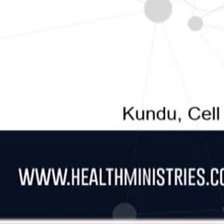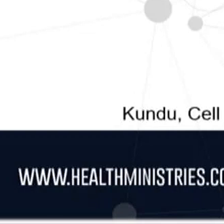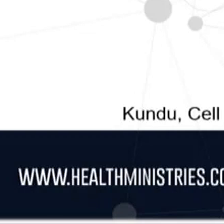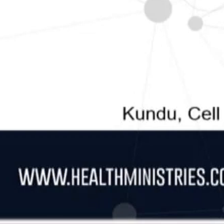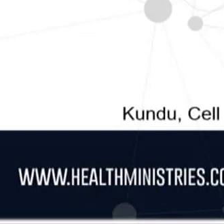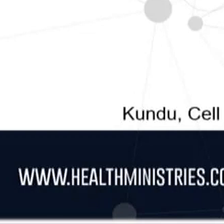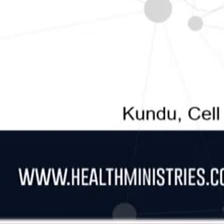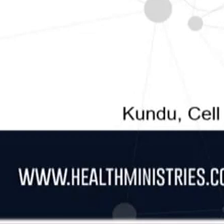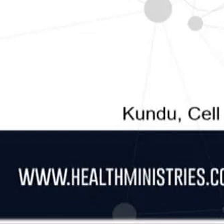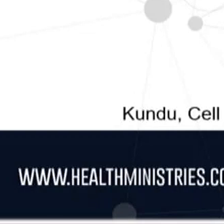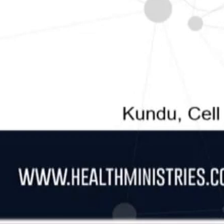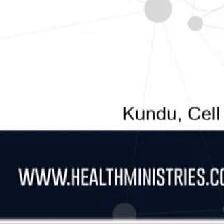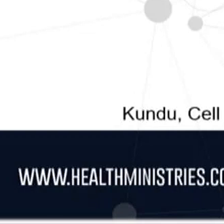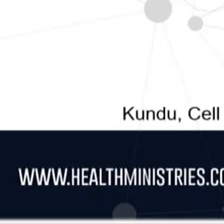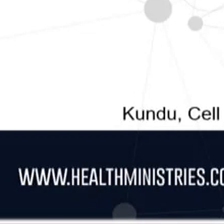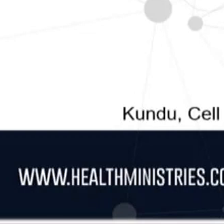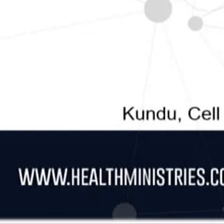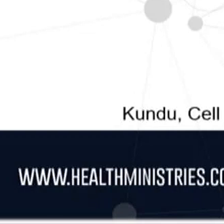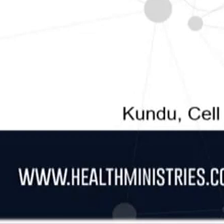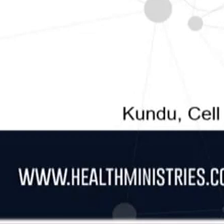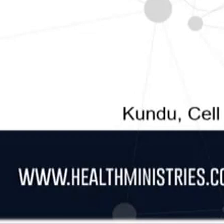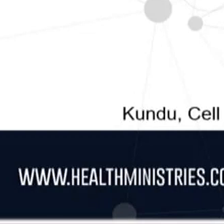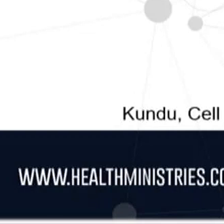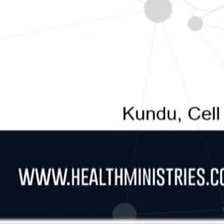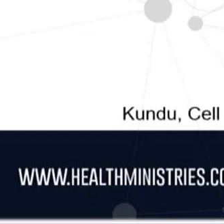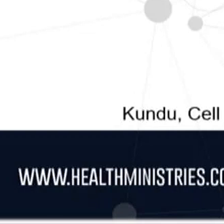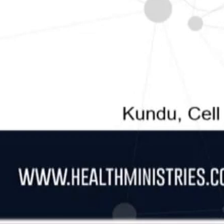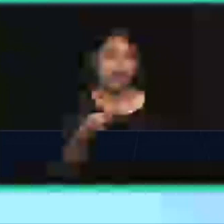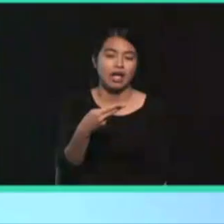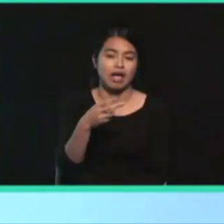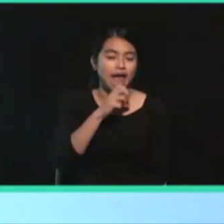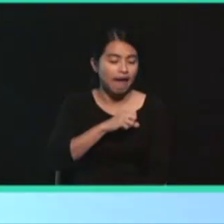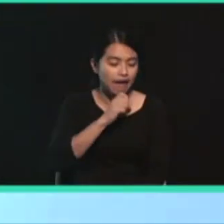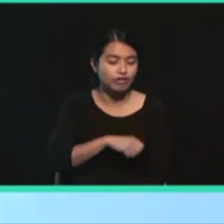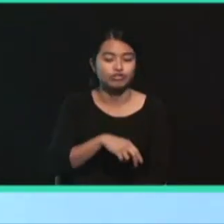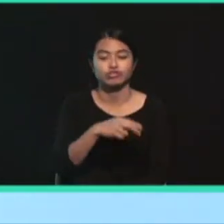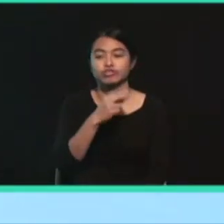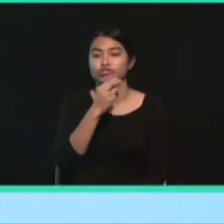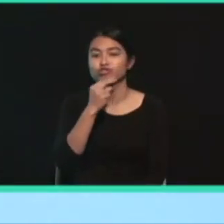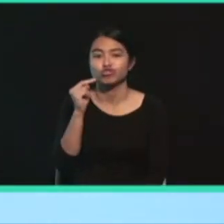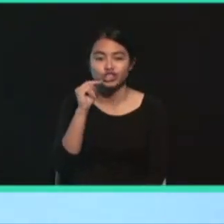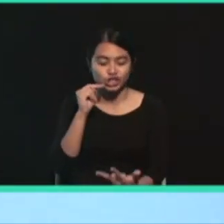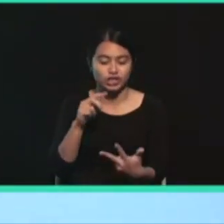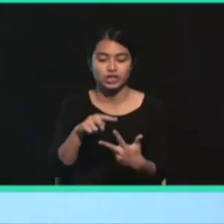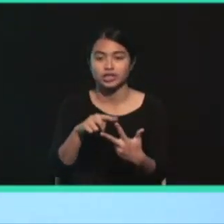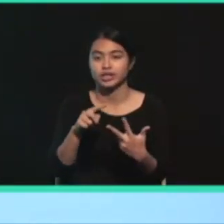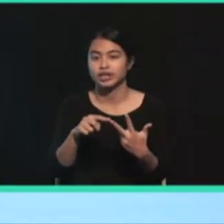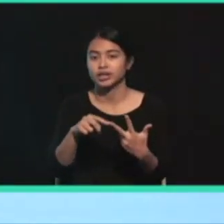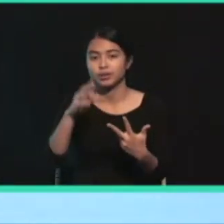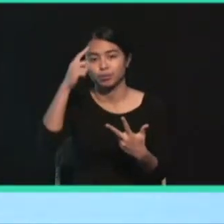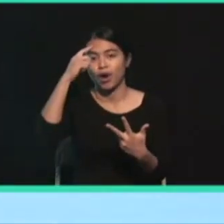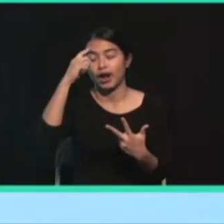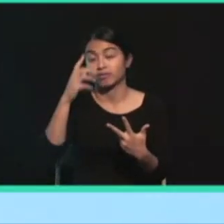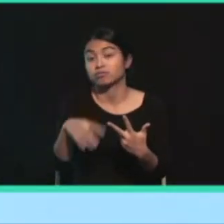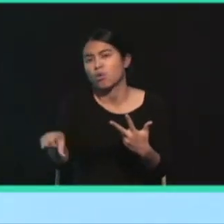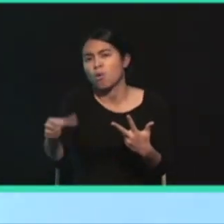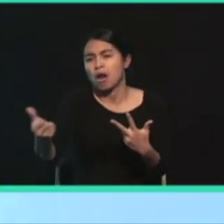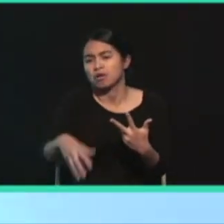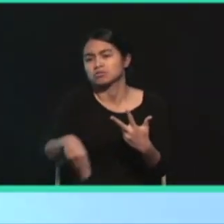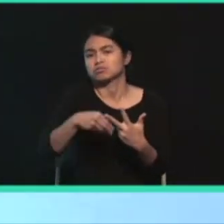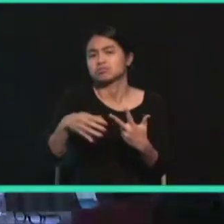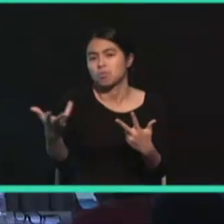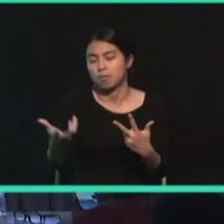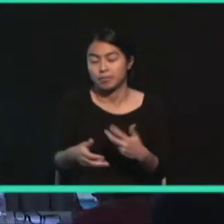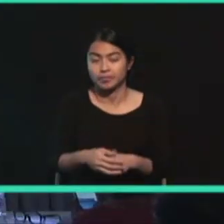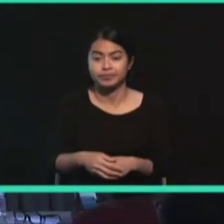have changes on our microbiome. So it's age, nutrition, and brain. What else? This is a very nice